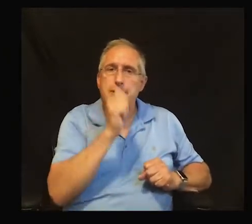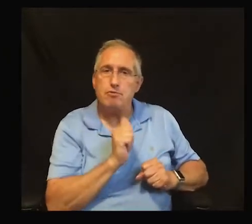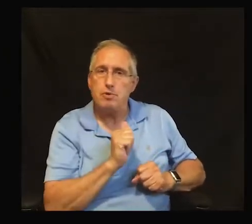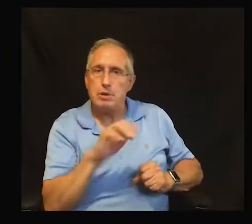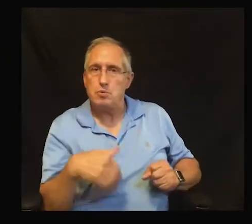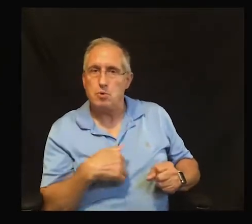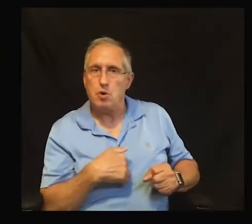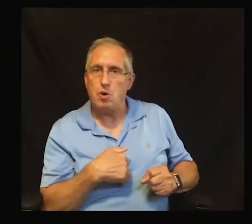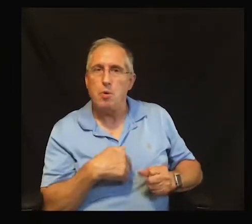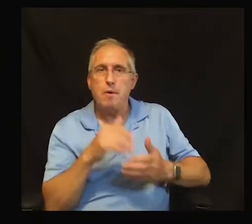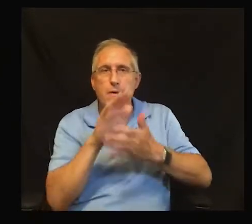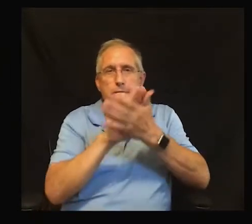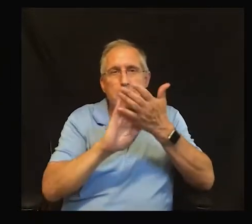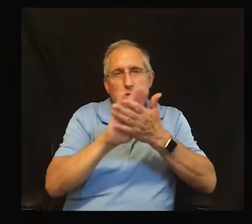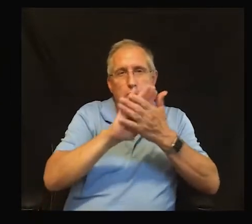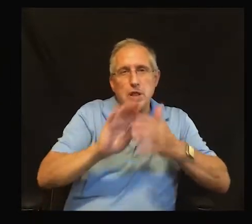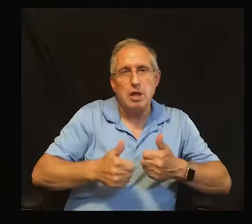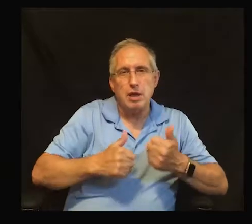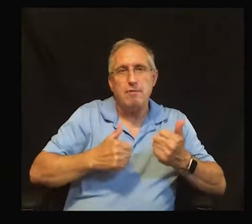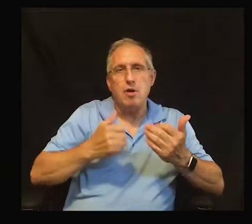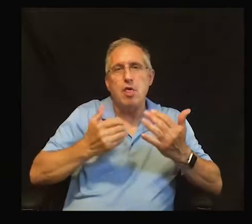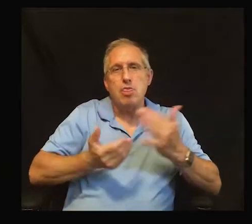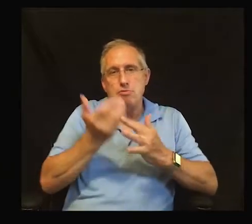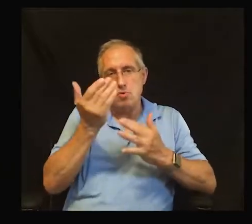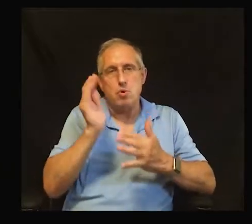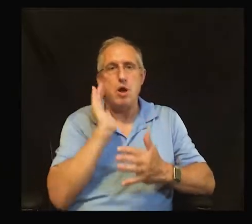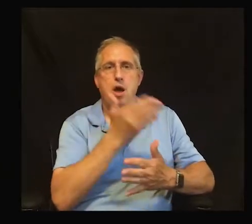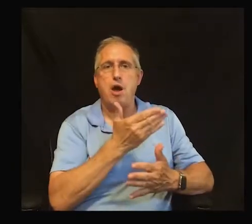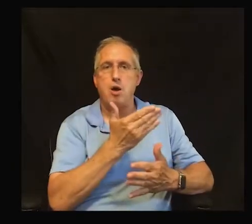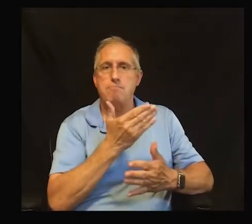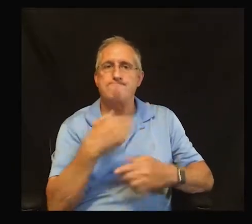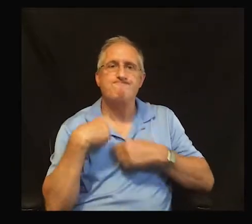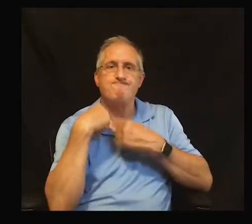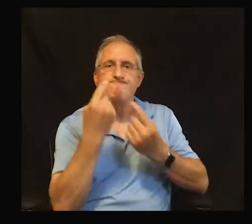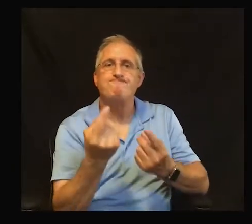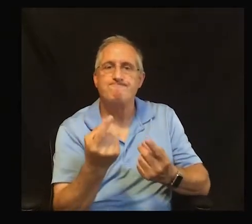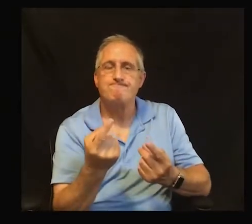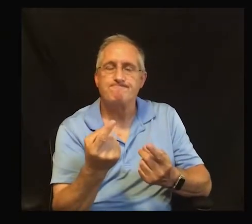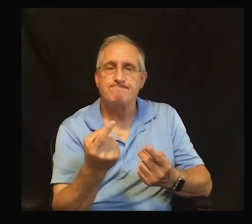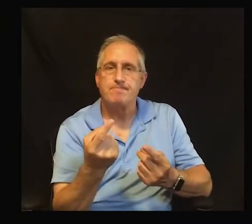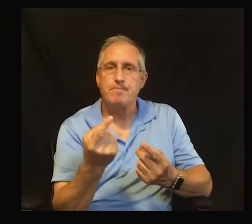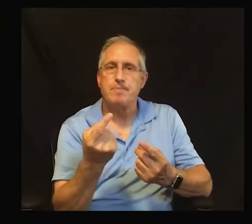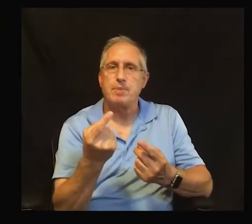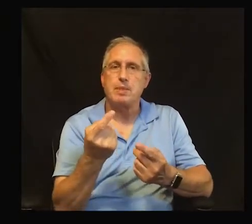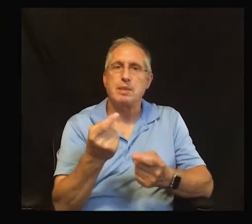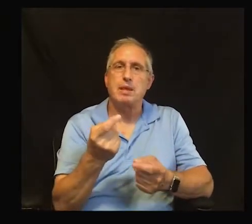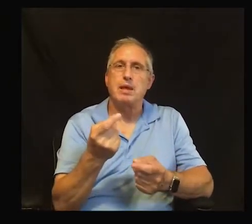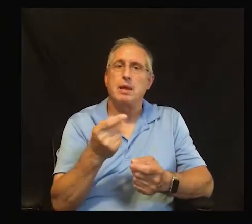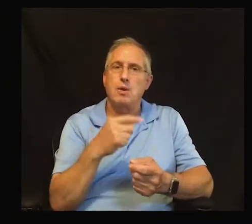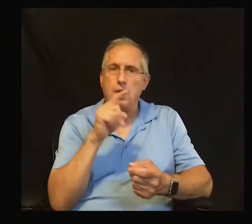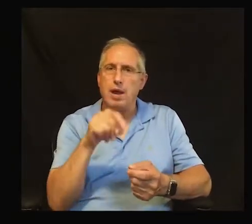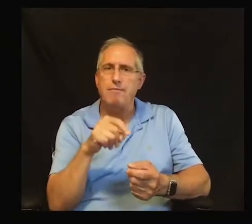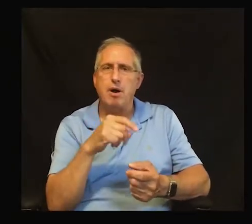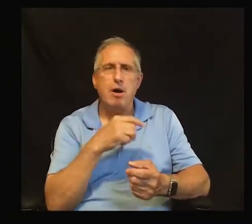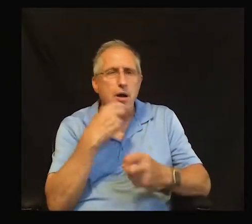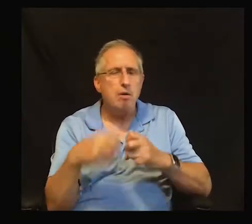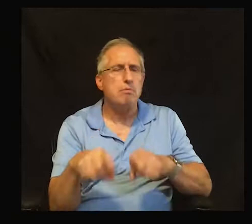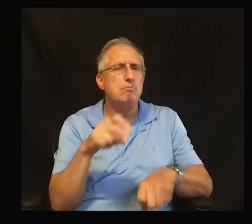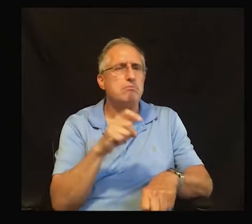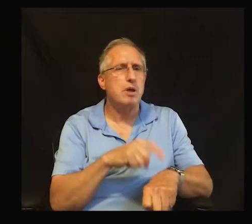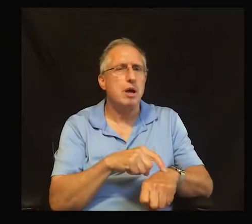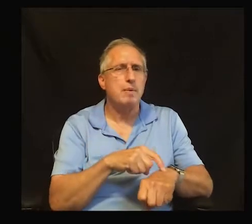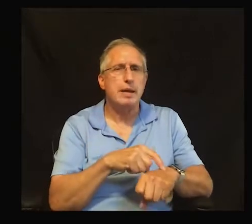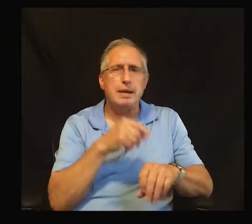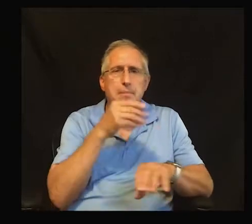our broken, wounded soul. We're filtering life through our brokenness. We're filtering life through our political perspectives, and we have a hard time